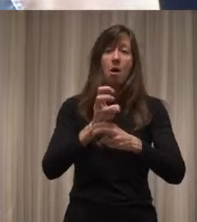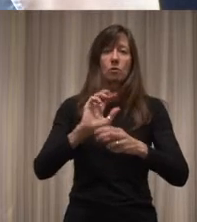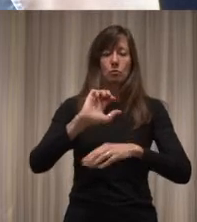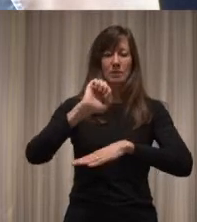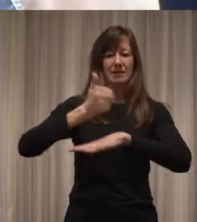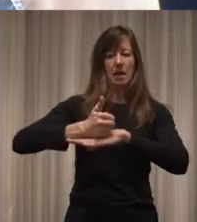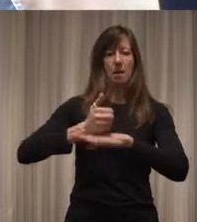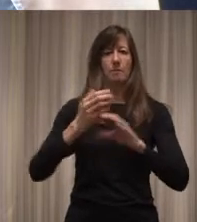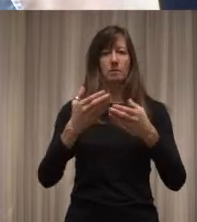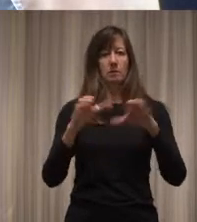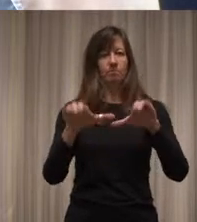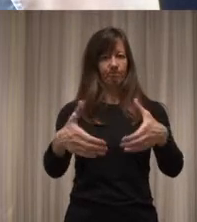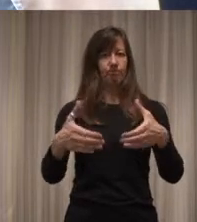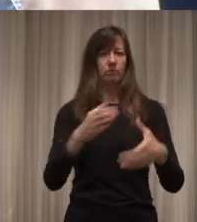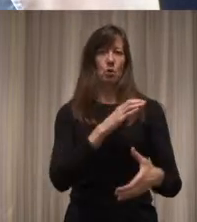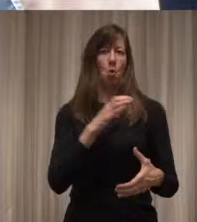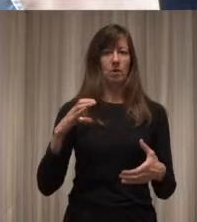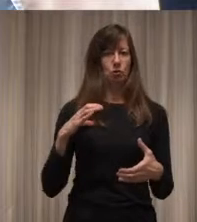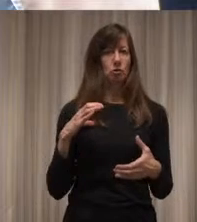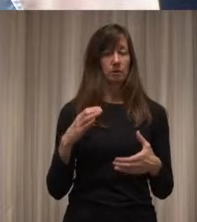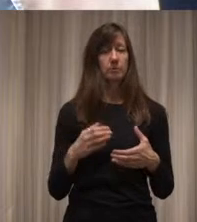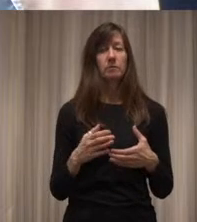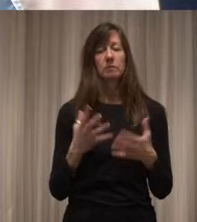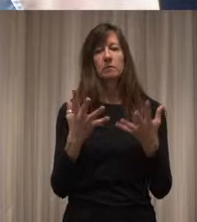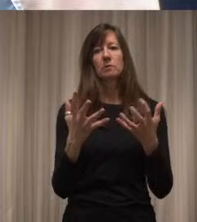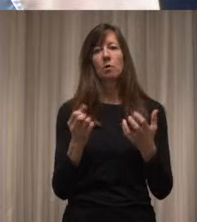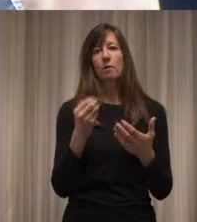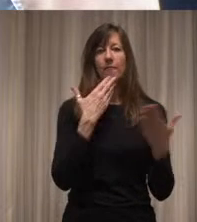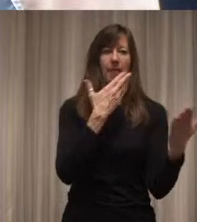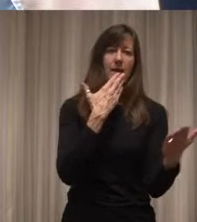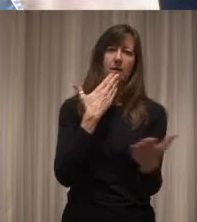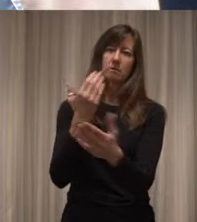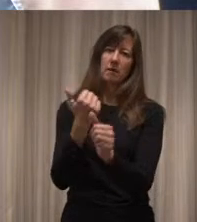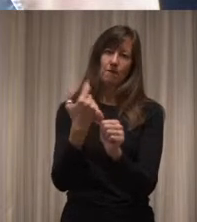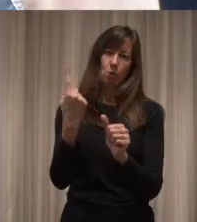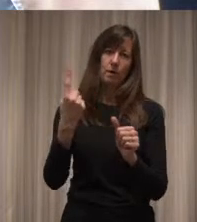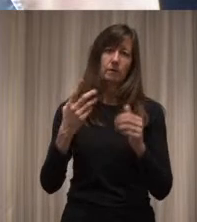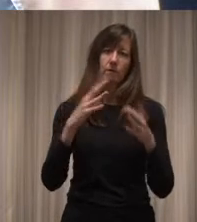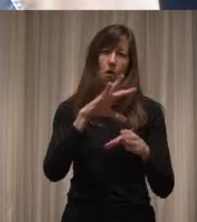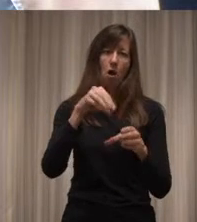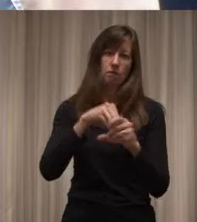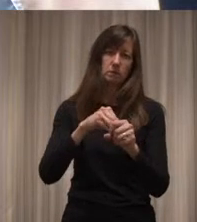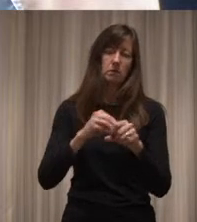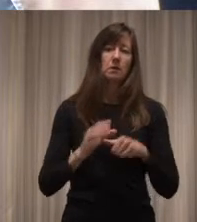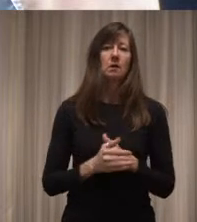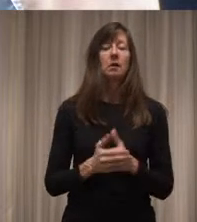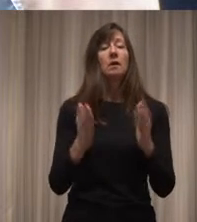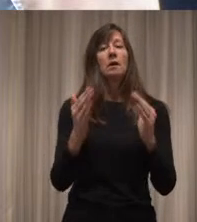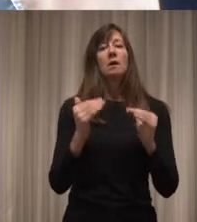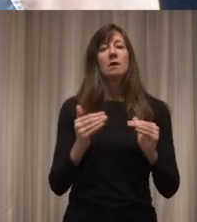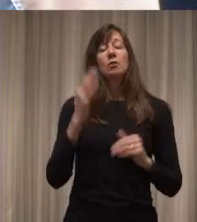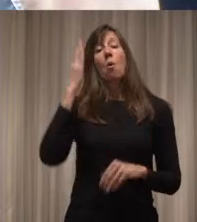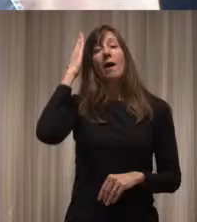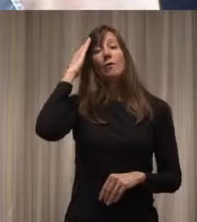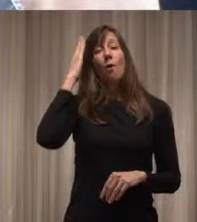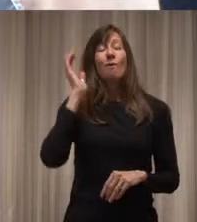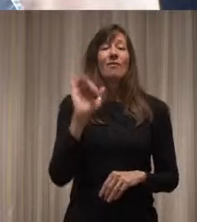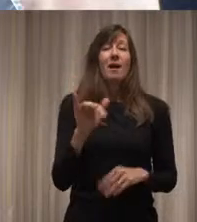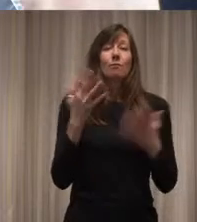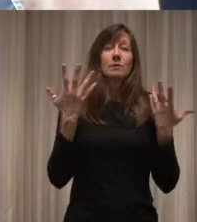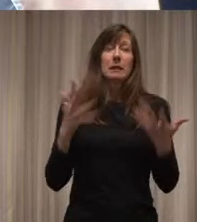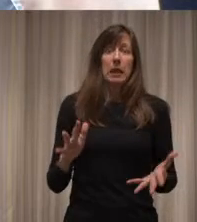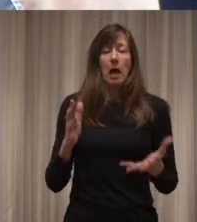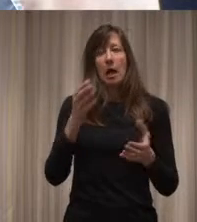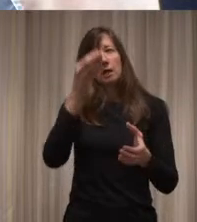Finally, I know that was a lot to throw at you, but I want to just make sure that throughout this, particularly as we ramp up the vaccination effort, that